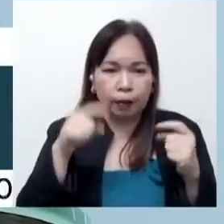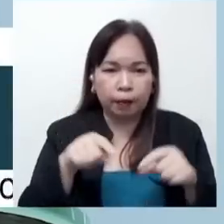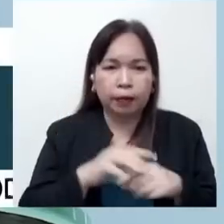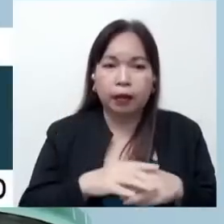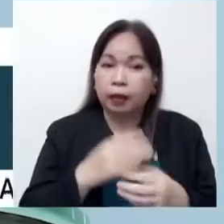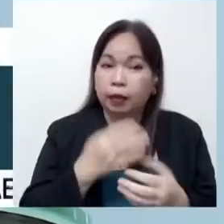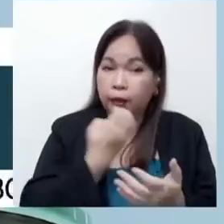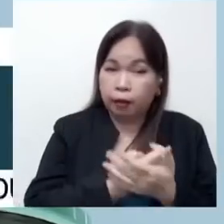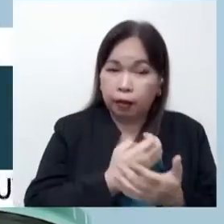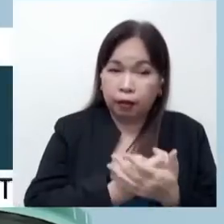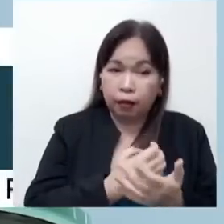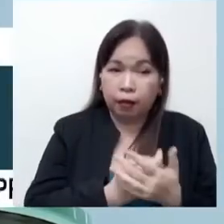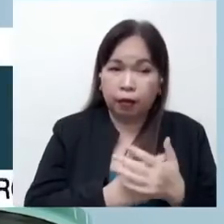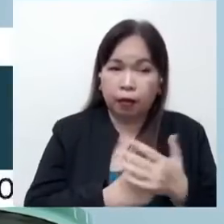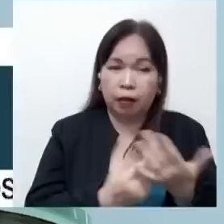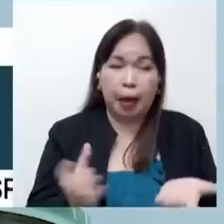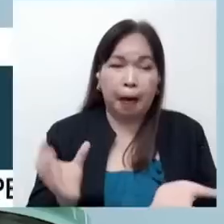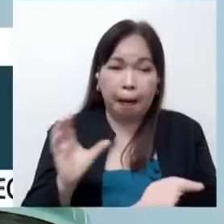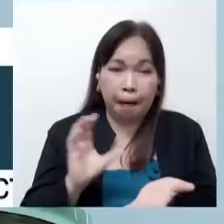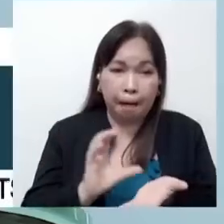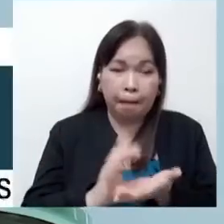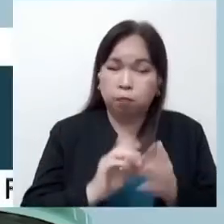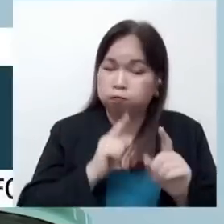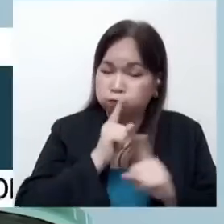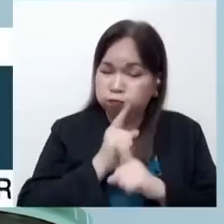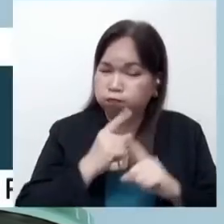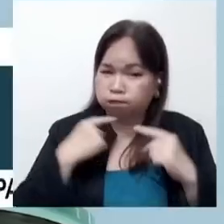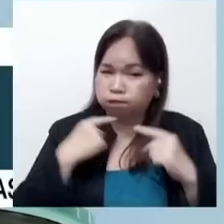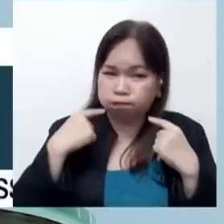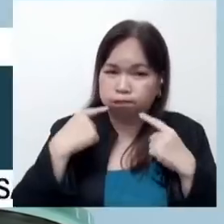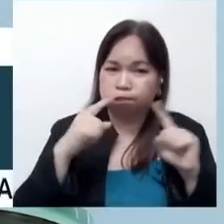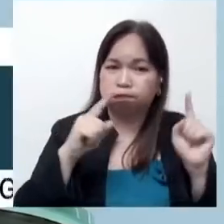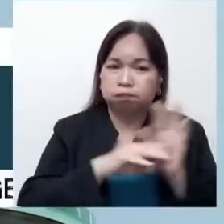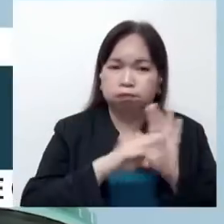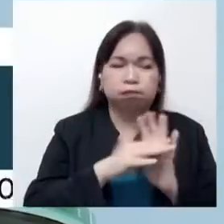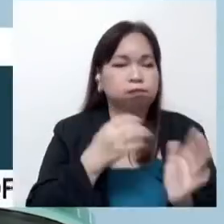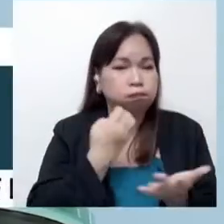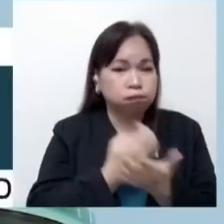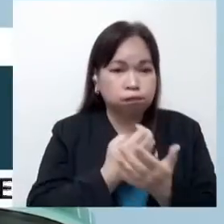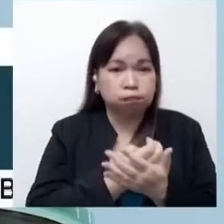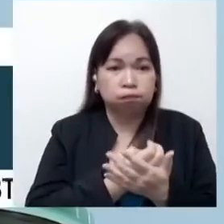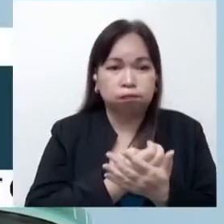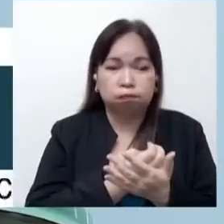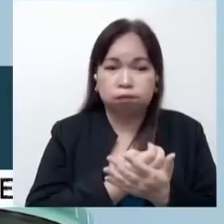where capital markets are more developed. An economy where